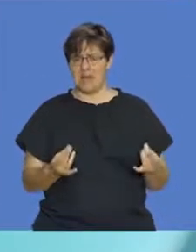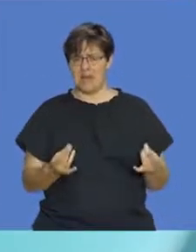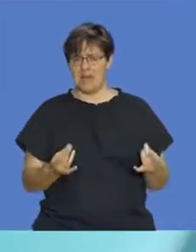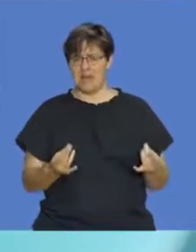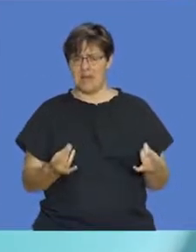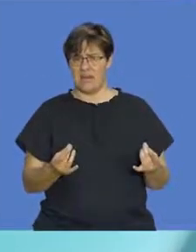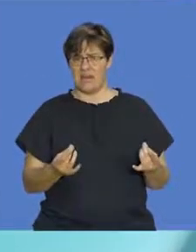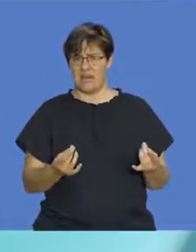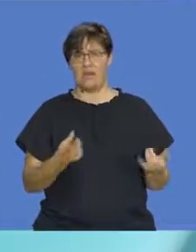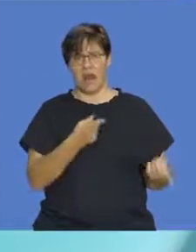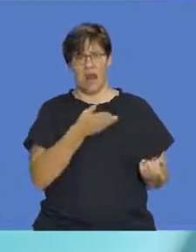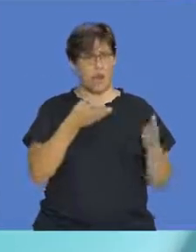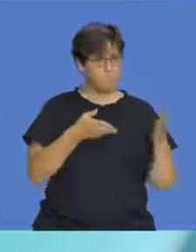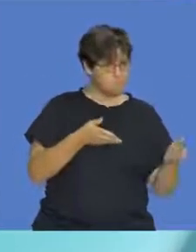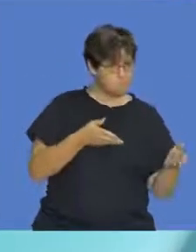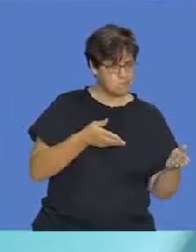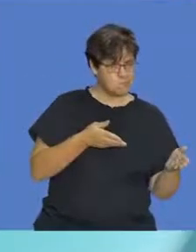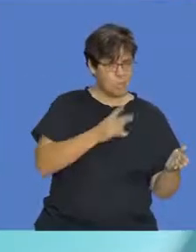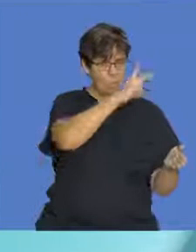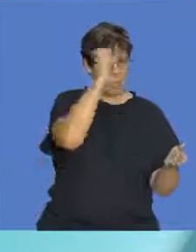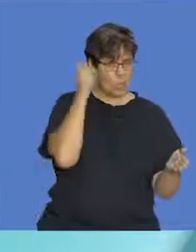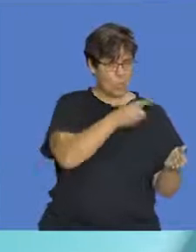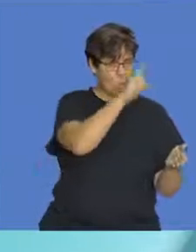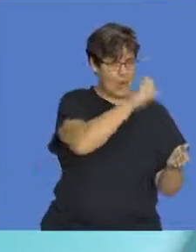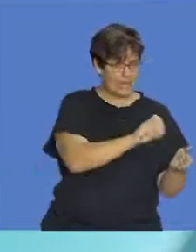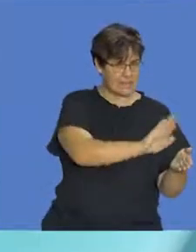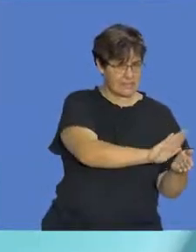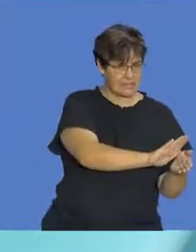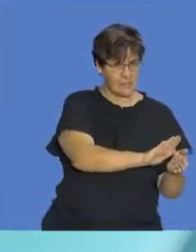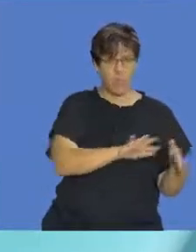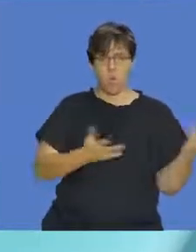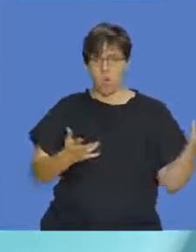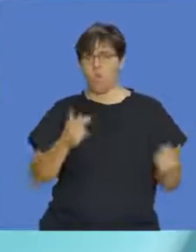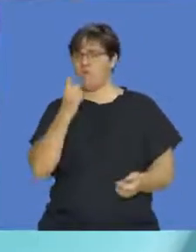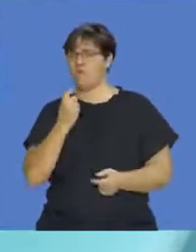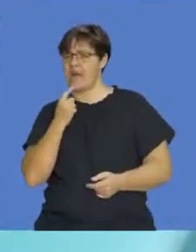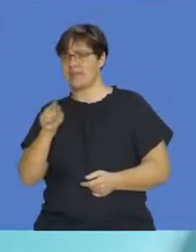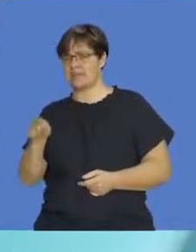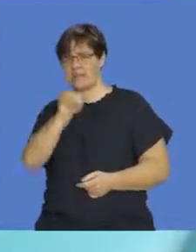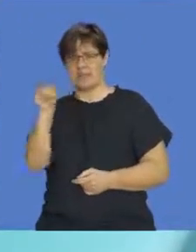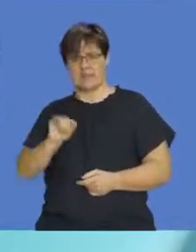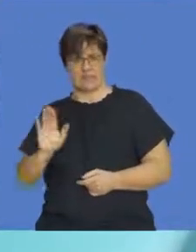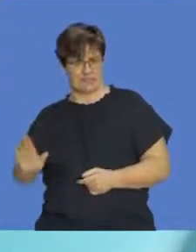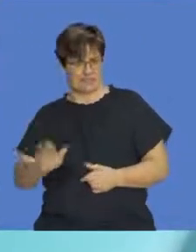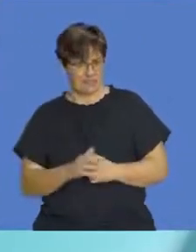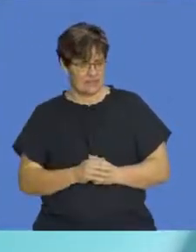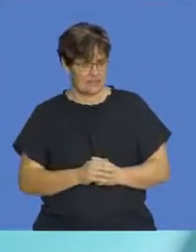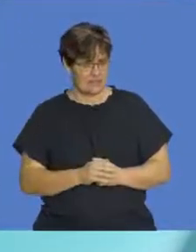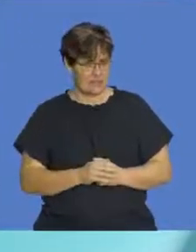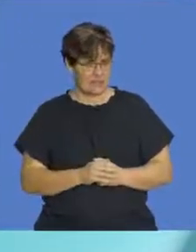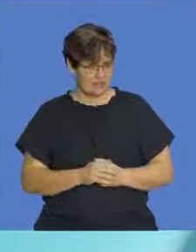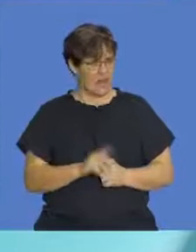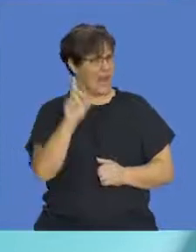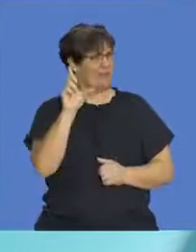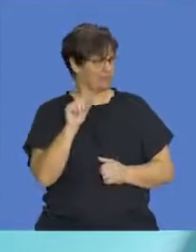values that are either in set X or in set Z? That's an